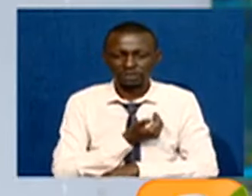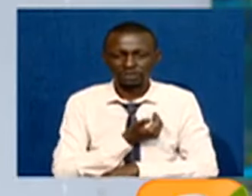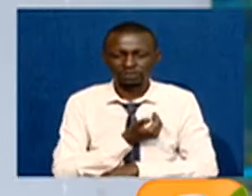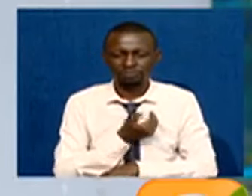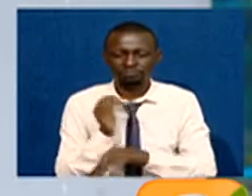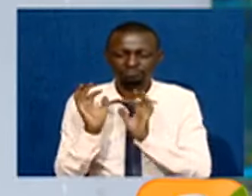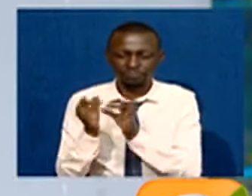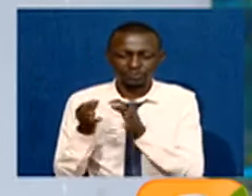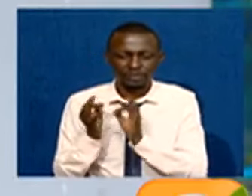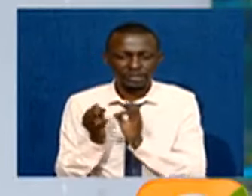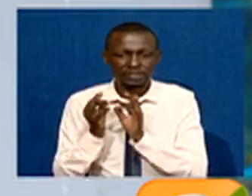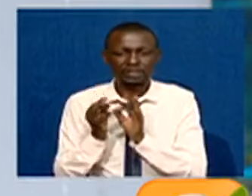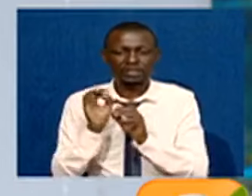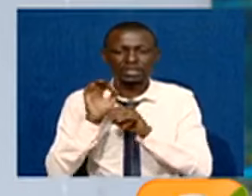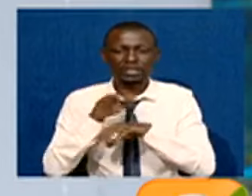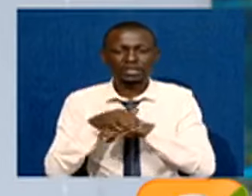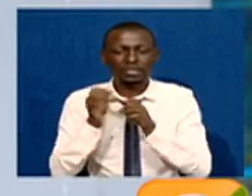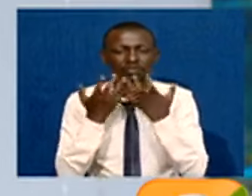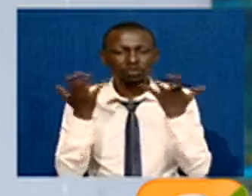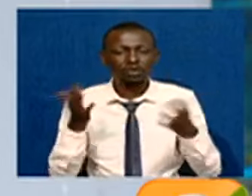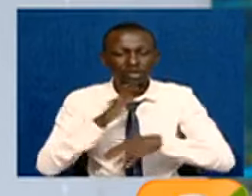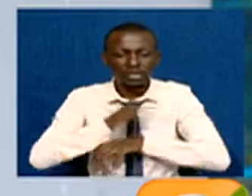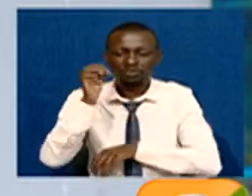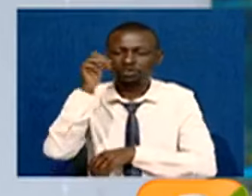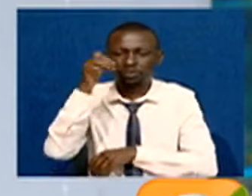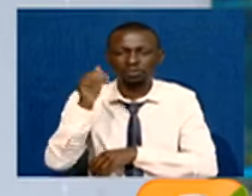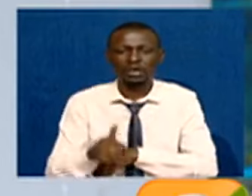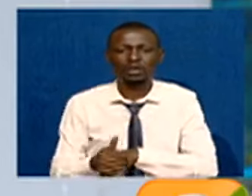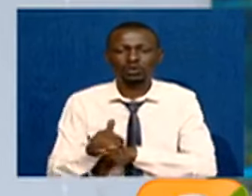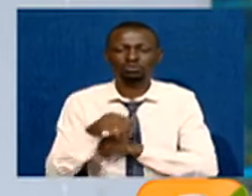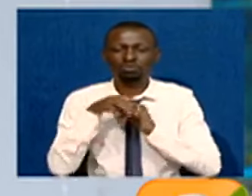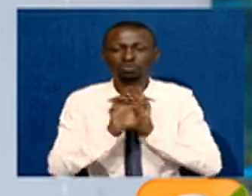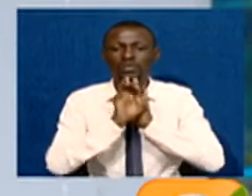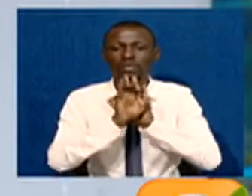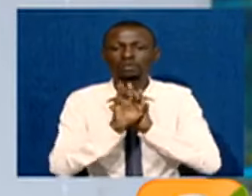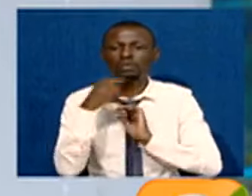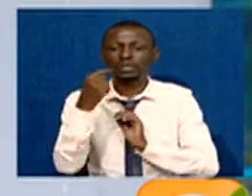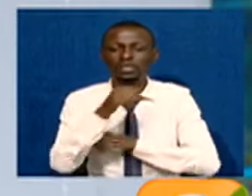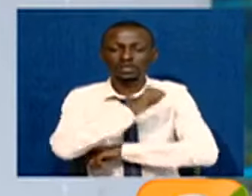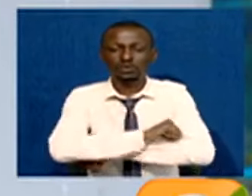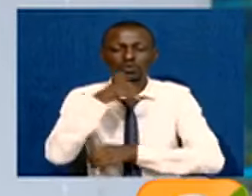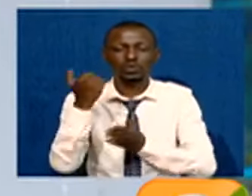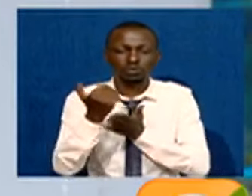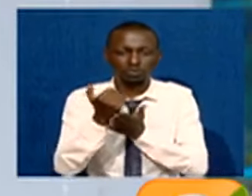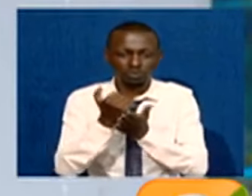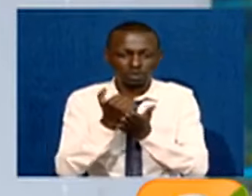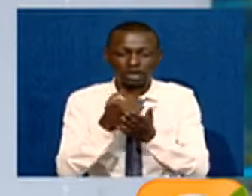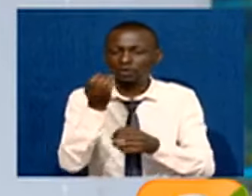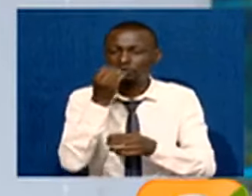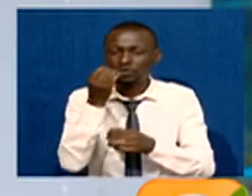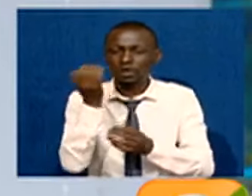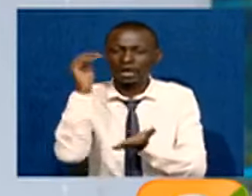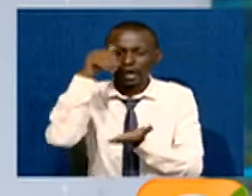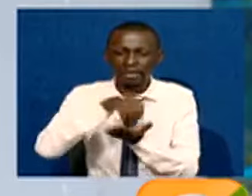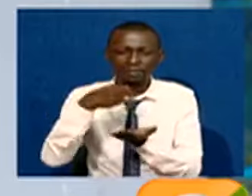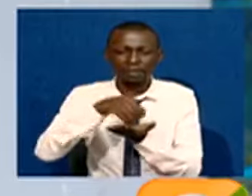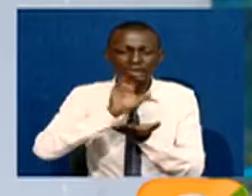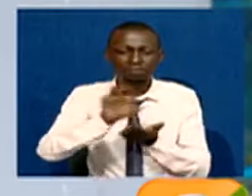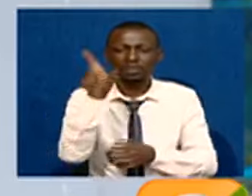Treasury, you don't have the details. You know, like for instance, Mheshimiwa says that the school feeding program has been reallocated, but it's very difficult to find